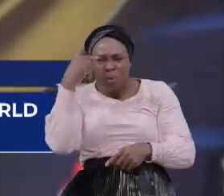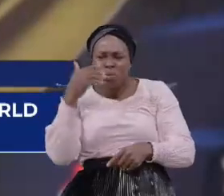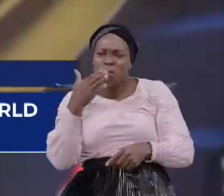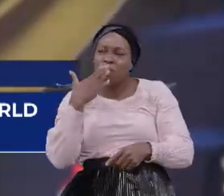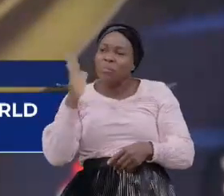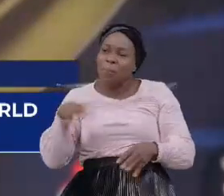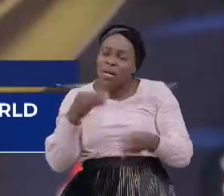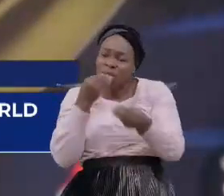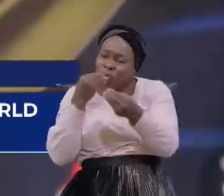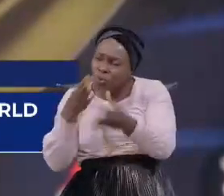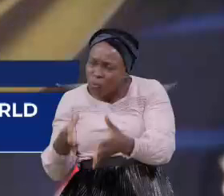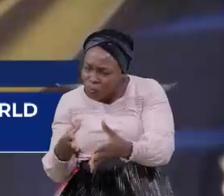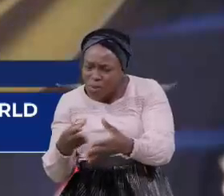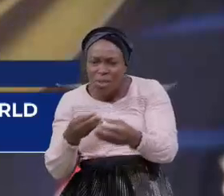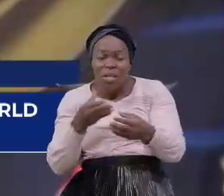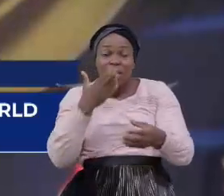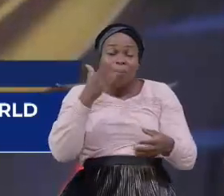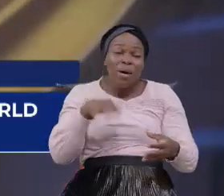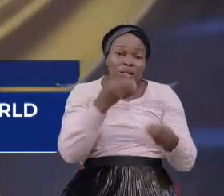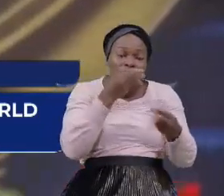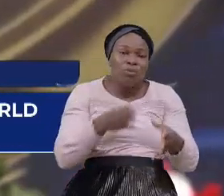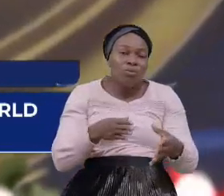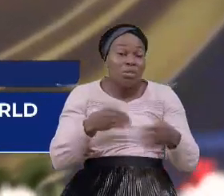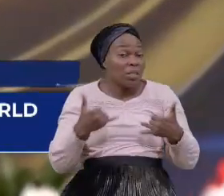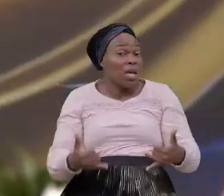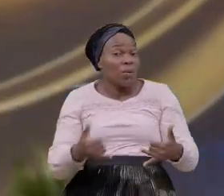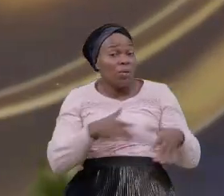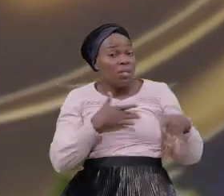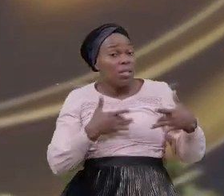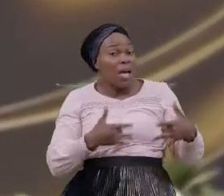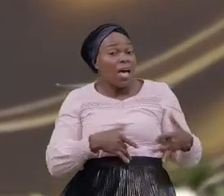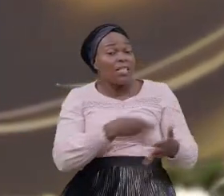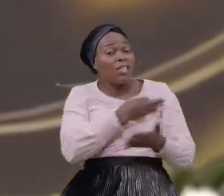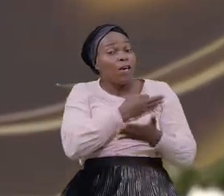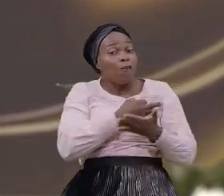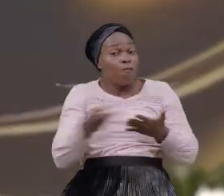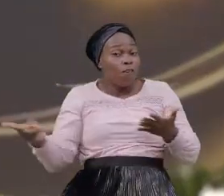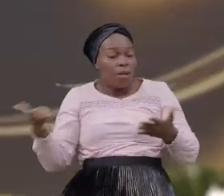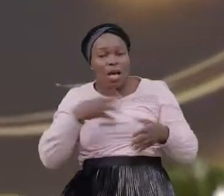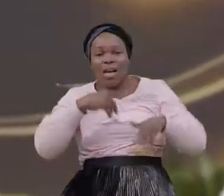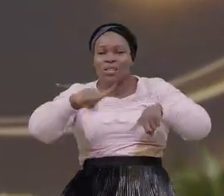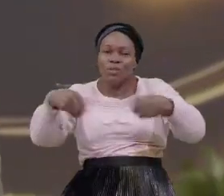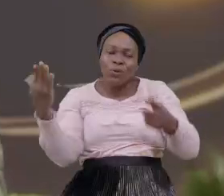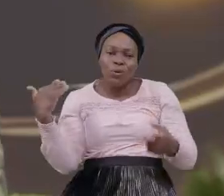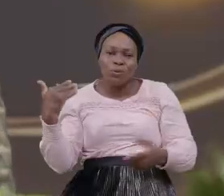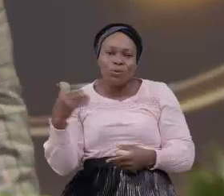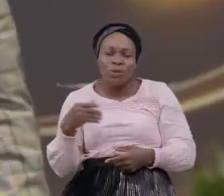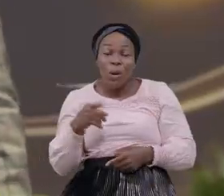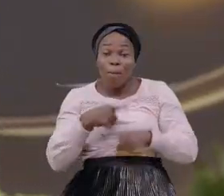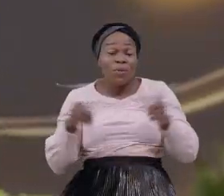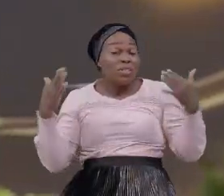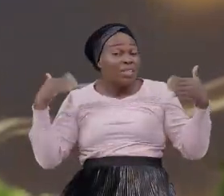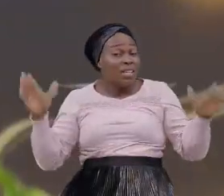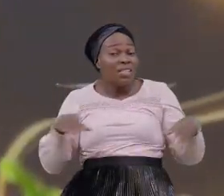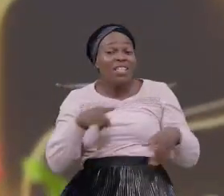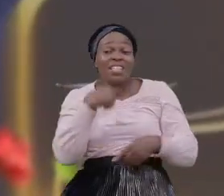man is gone. But the angel said, cheer up. you will get to your destination.